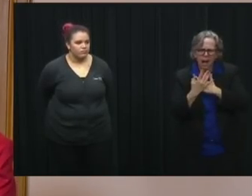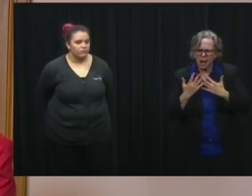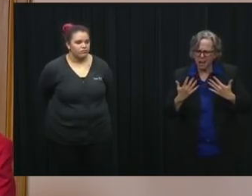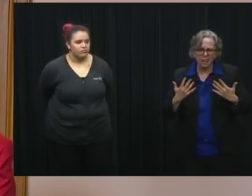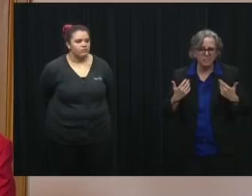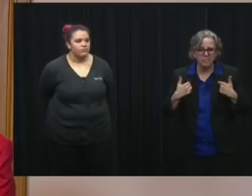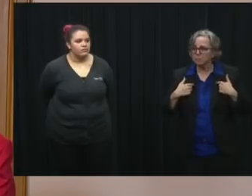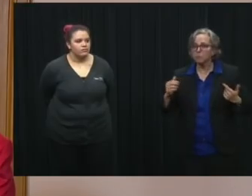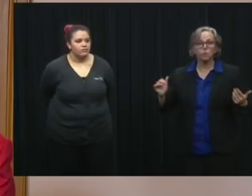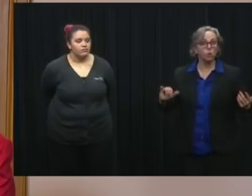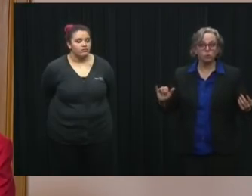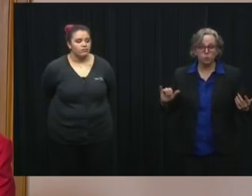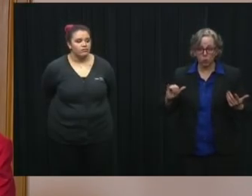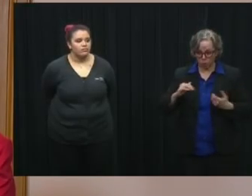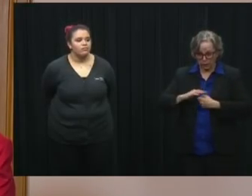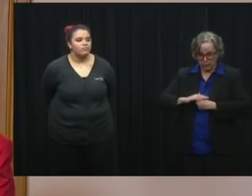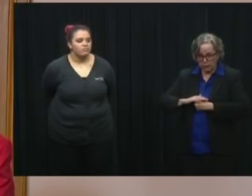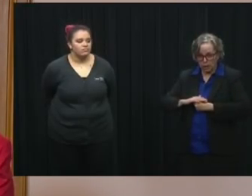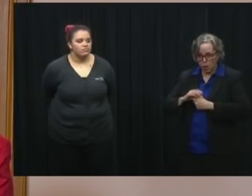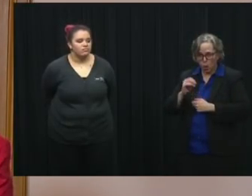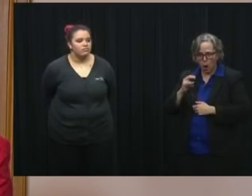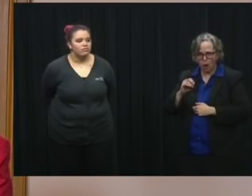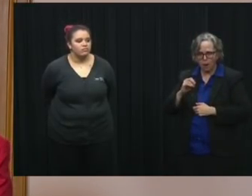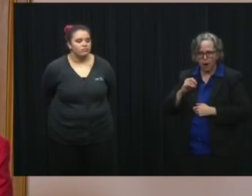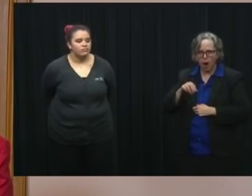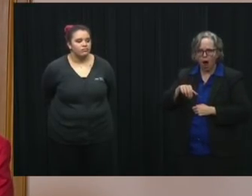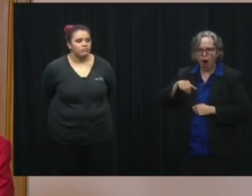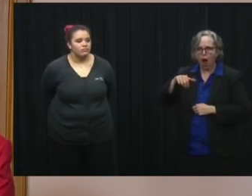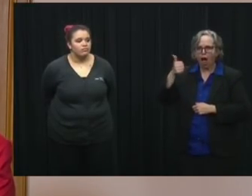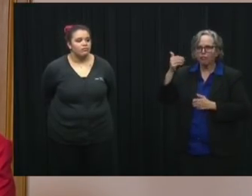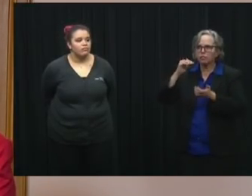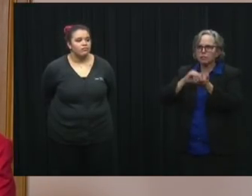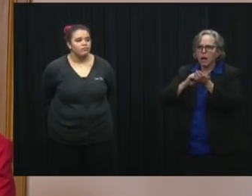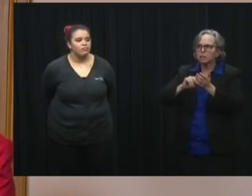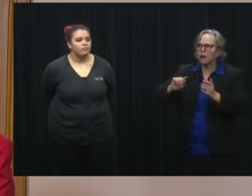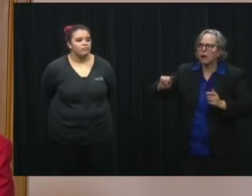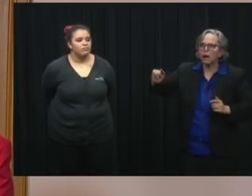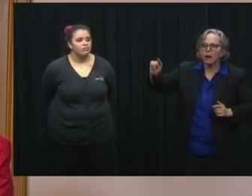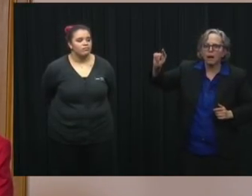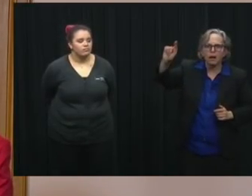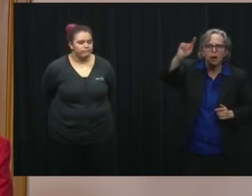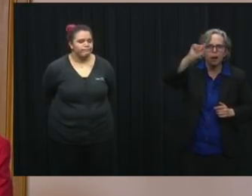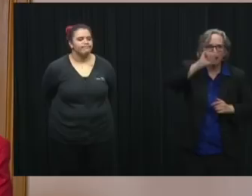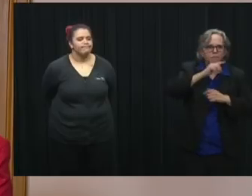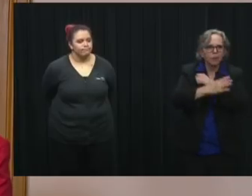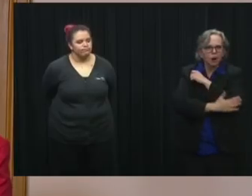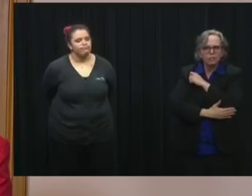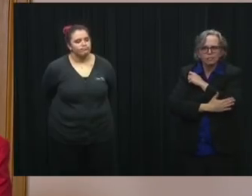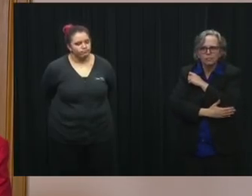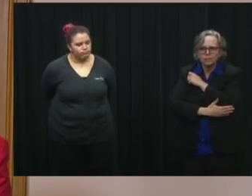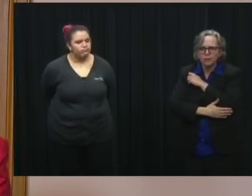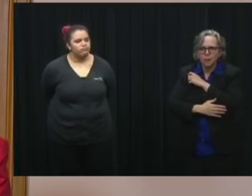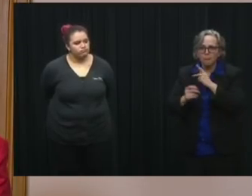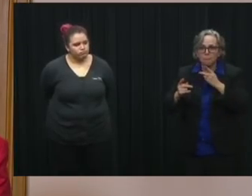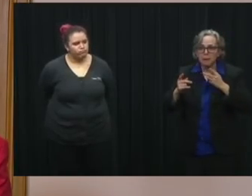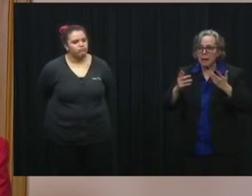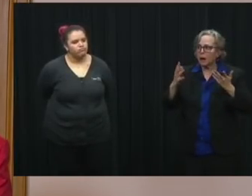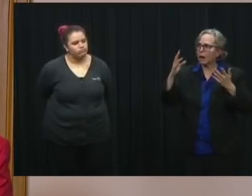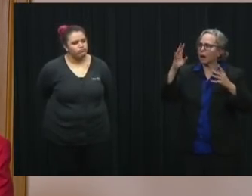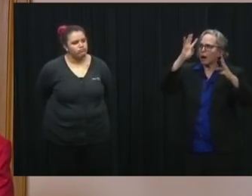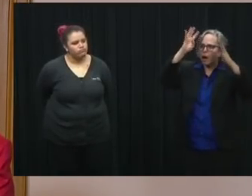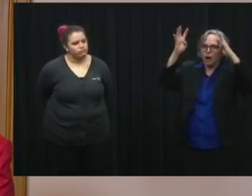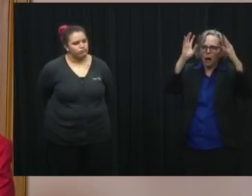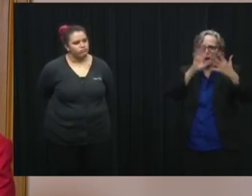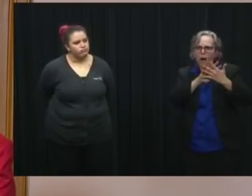beyond Ohio to doctors and people who are doing the modeling, experts on pandemics.